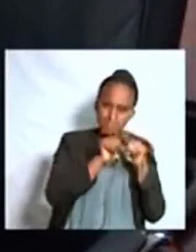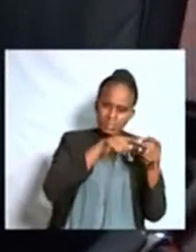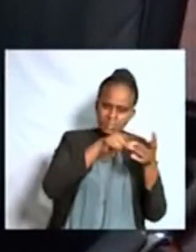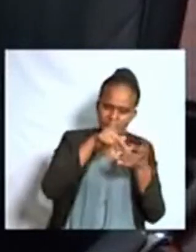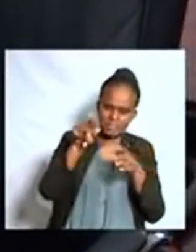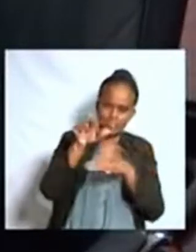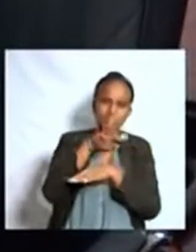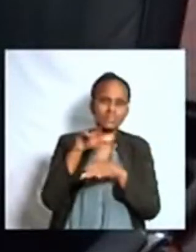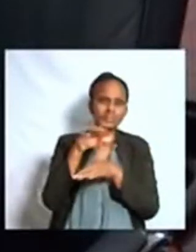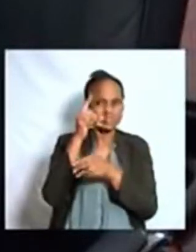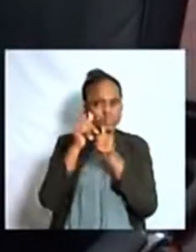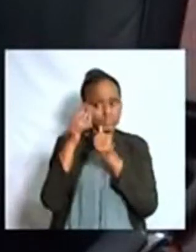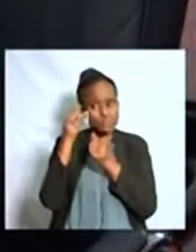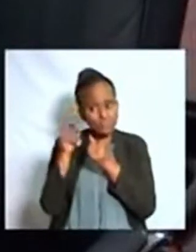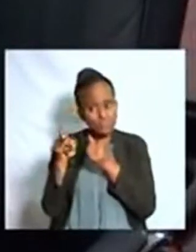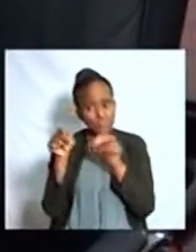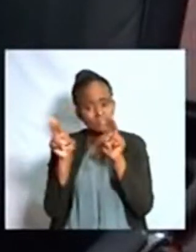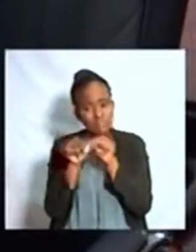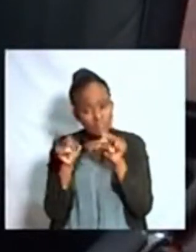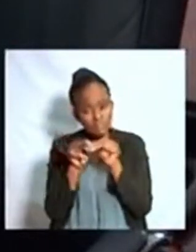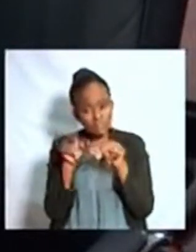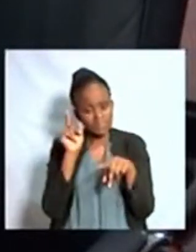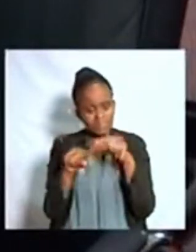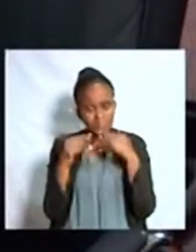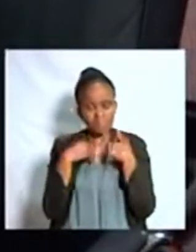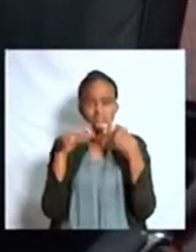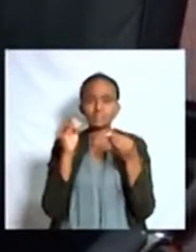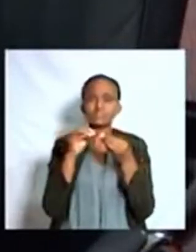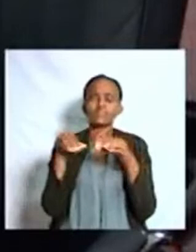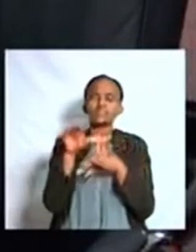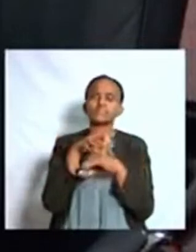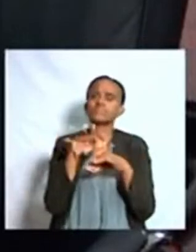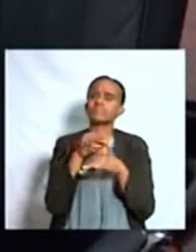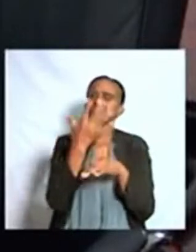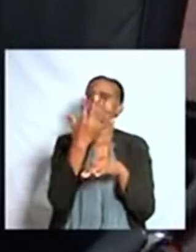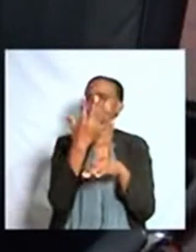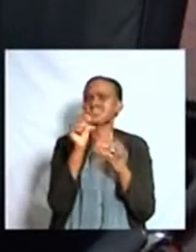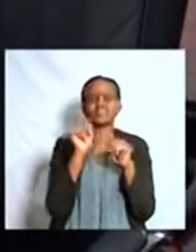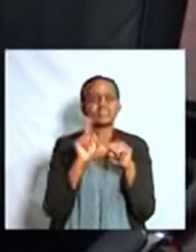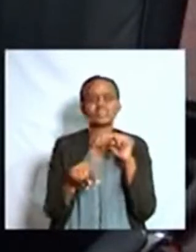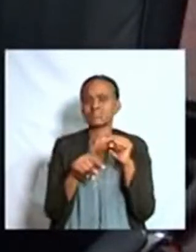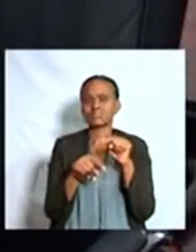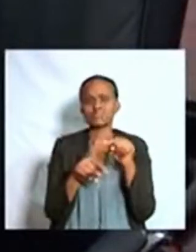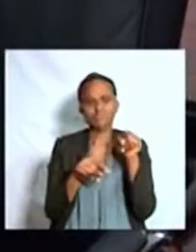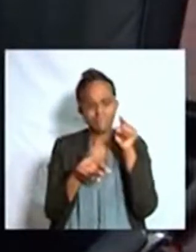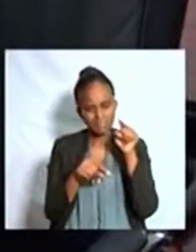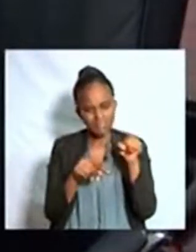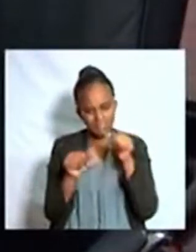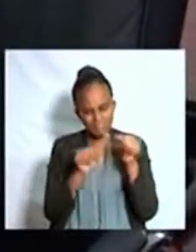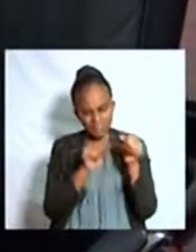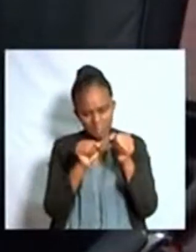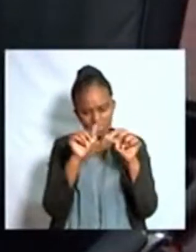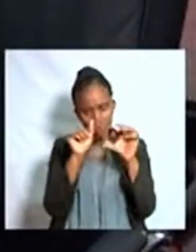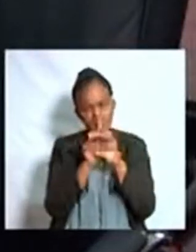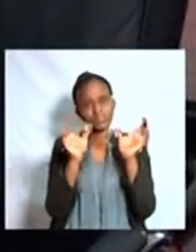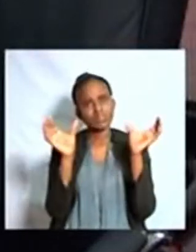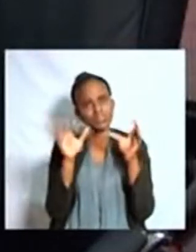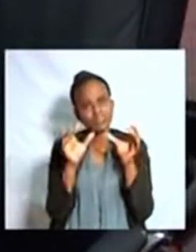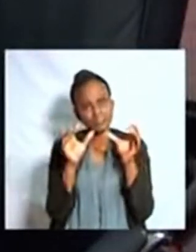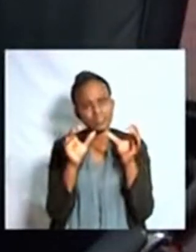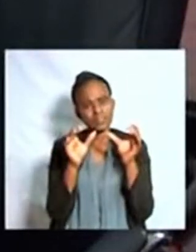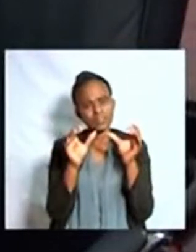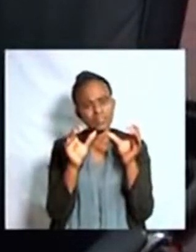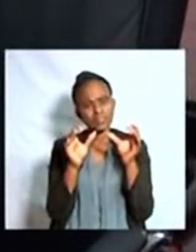them. Because a normal system cannot have more than 5 overpayments. Is the system in the council,